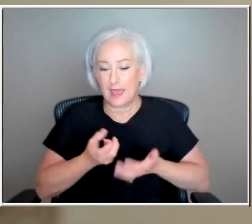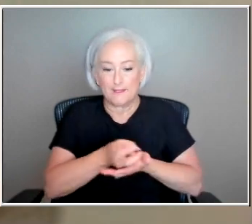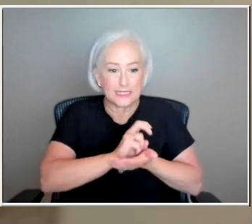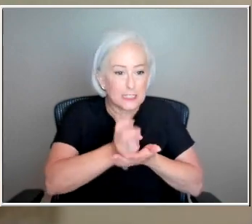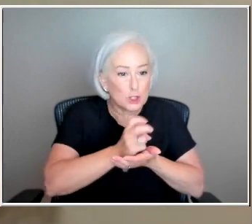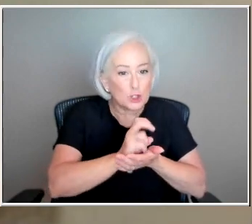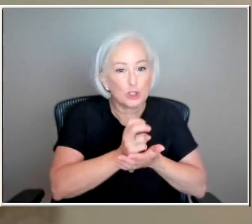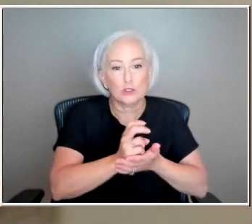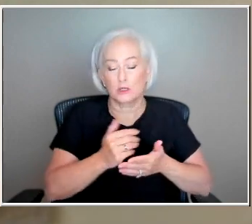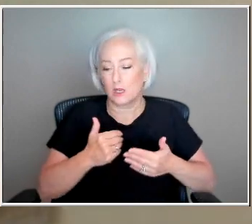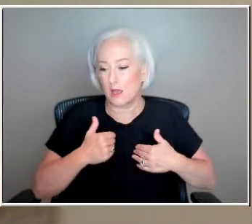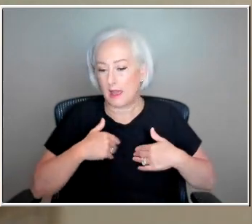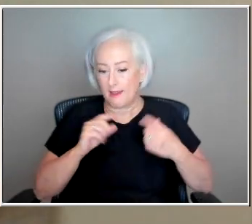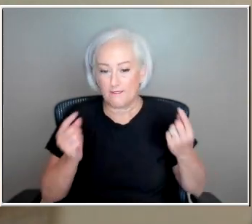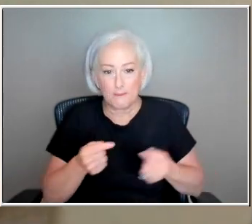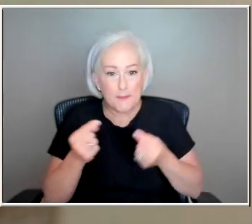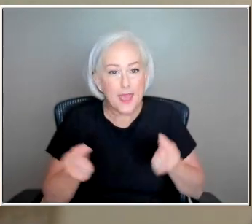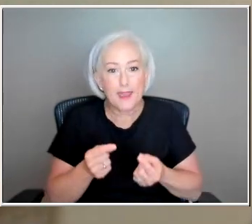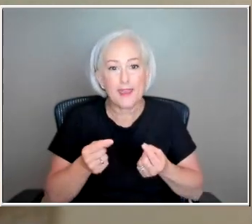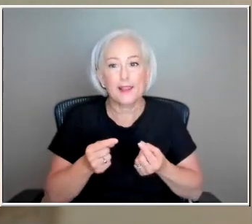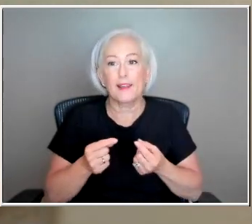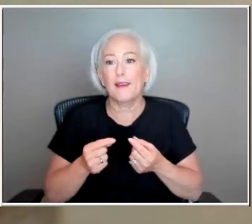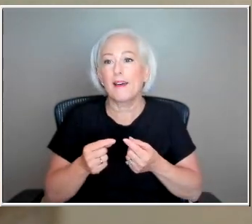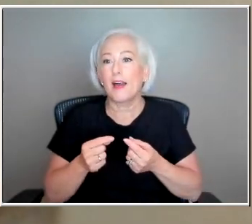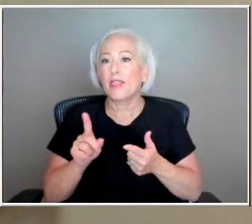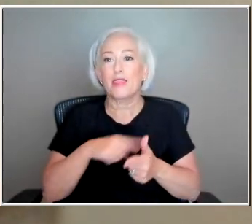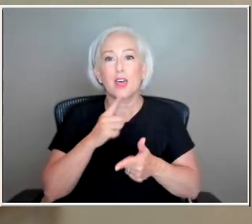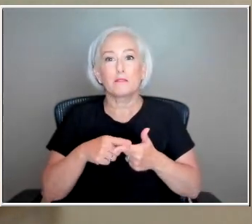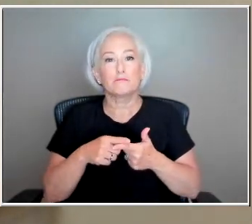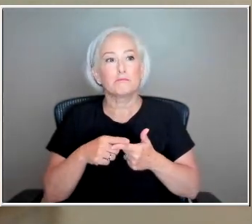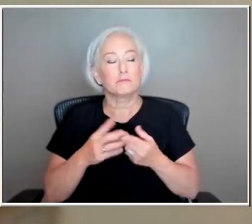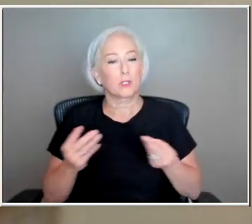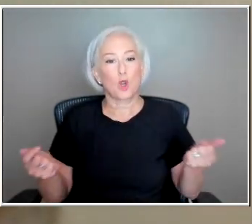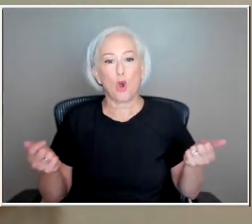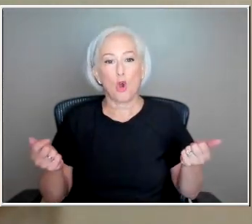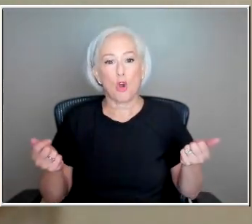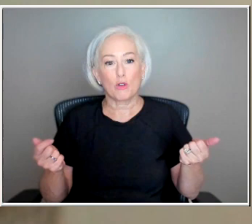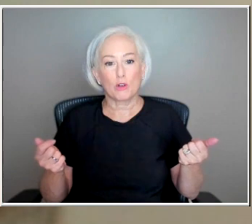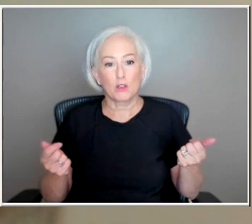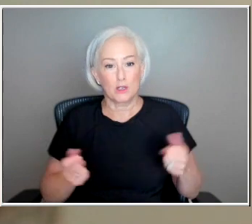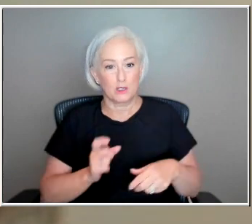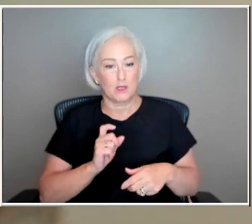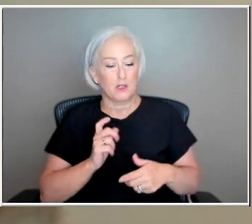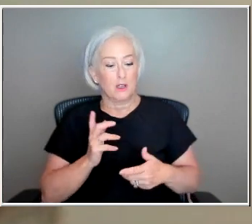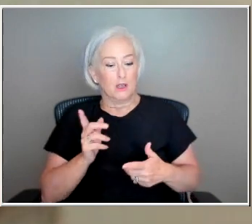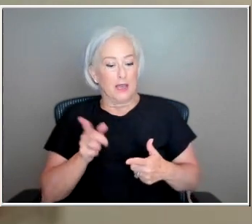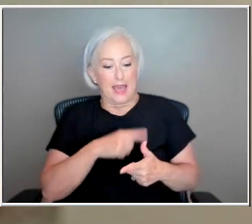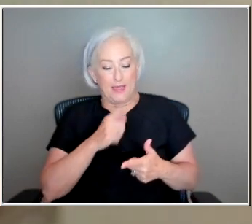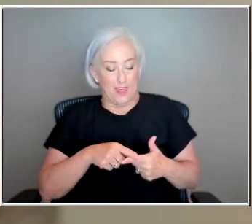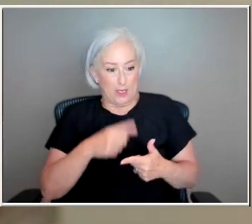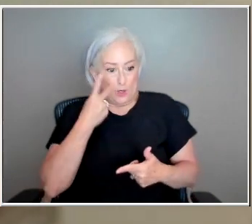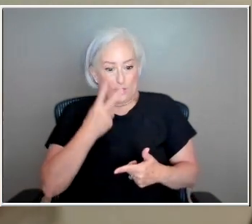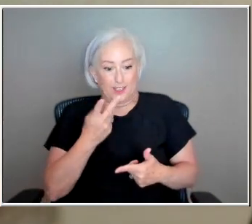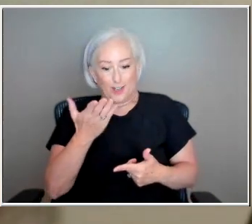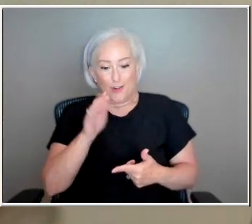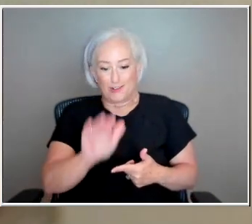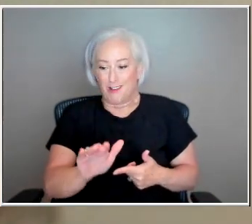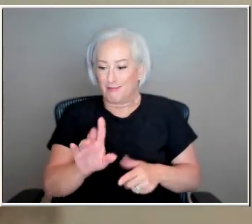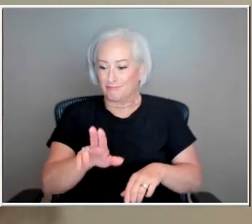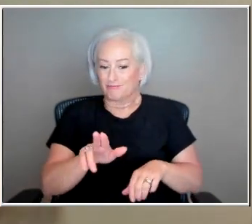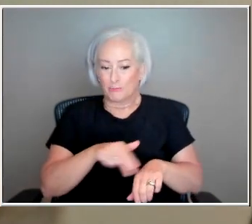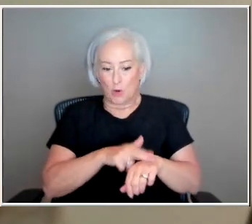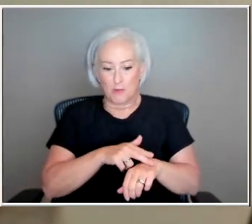then, either the episode relents or you give a medication and they come back, and then you see your child again. So it's a very